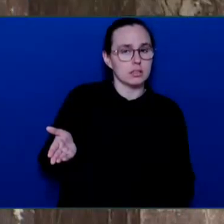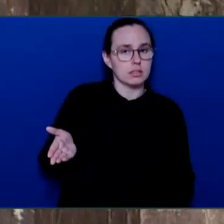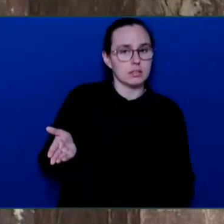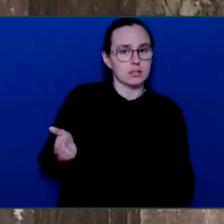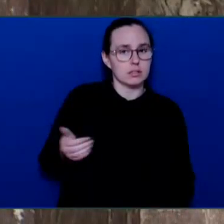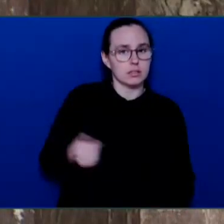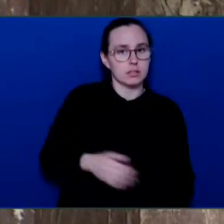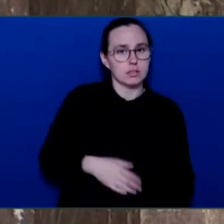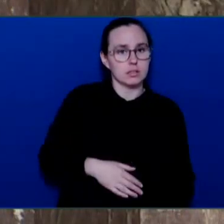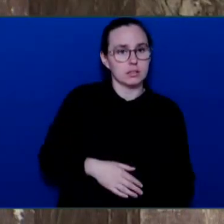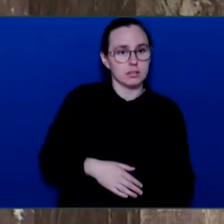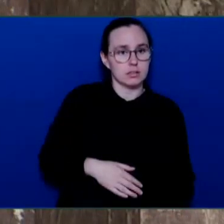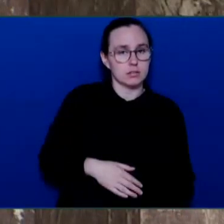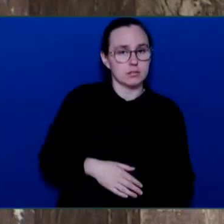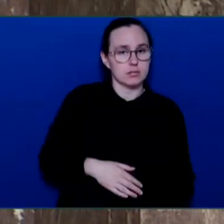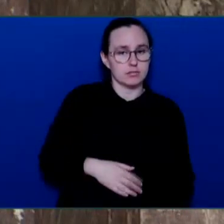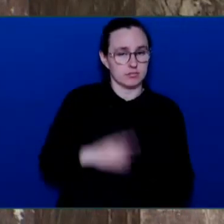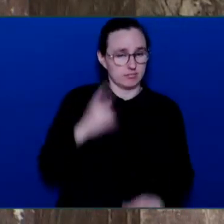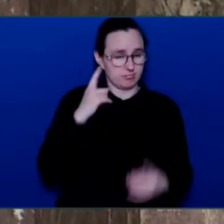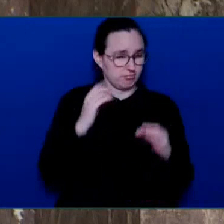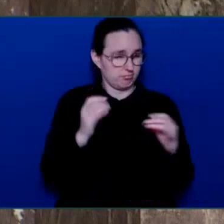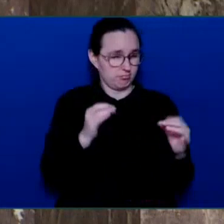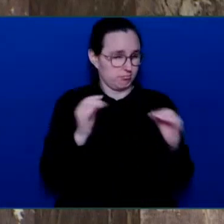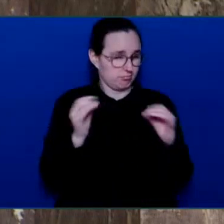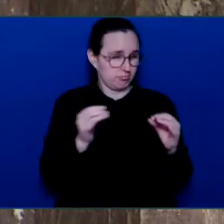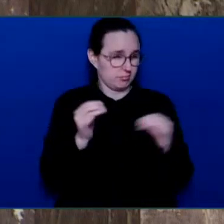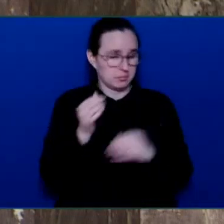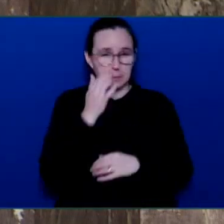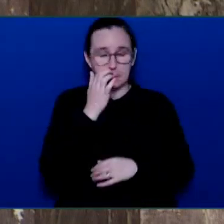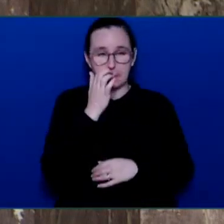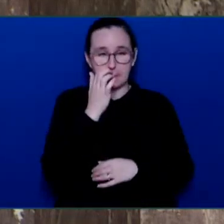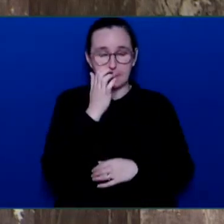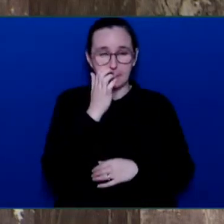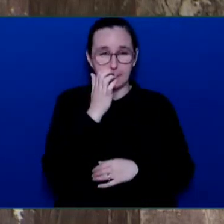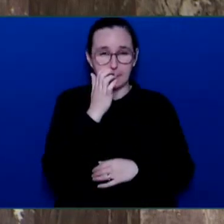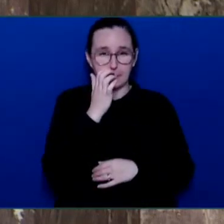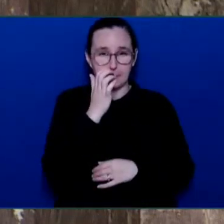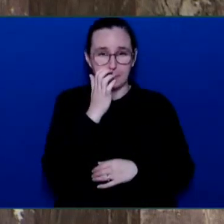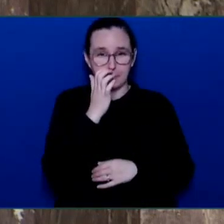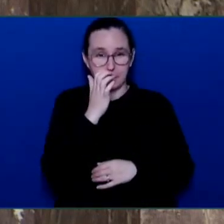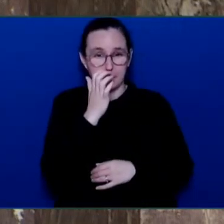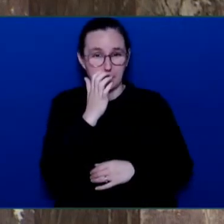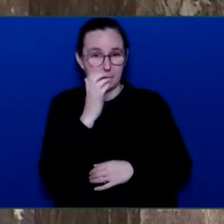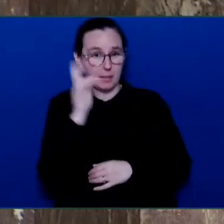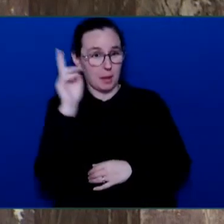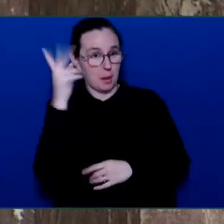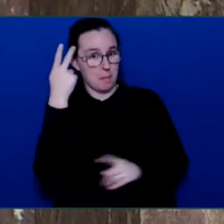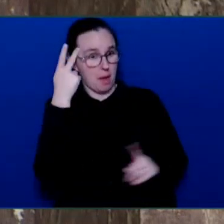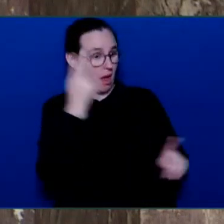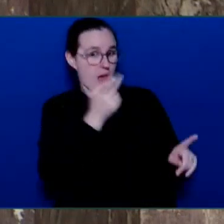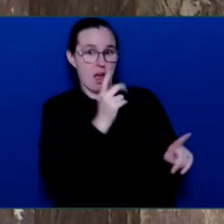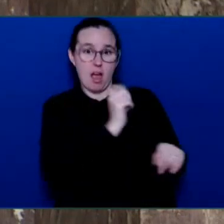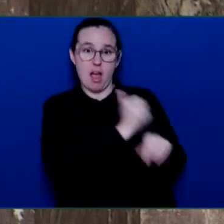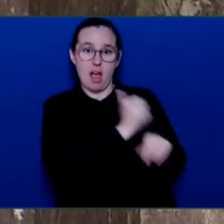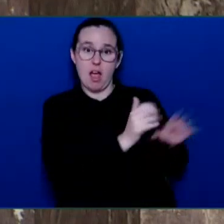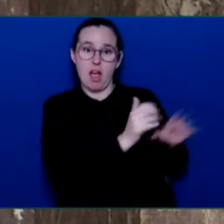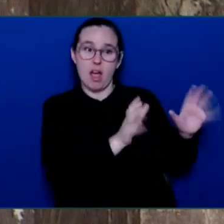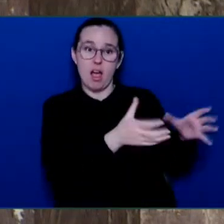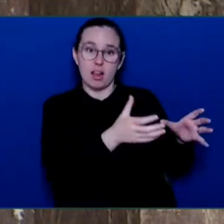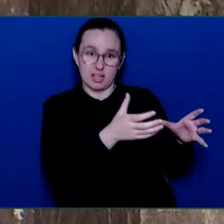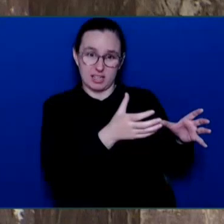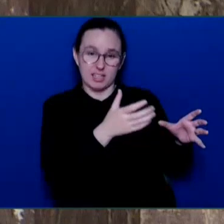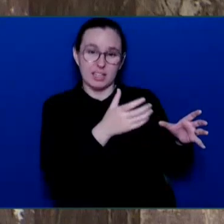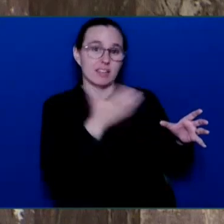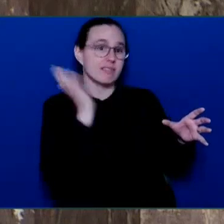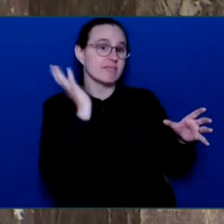Honourable Speaker, the party that founded the carbon tax, the party that's decided that they want to be leaders on climate action, now